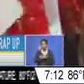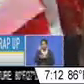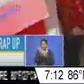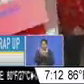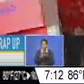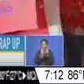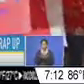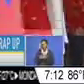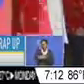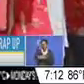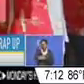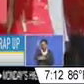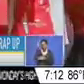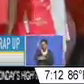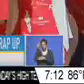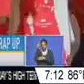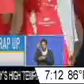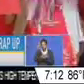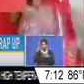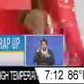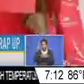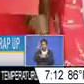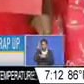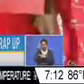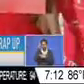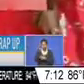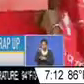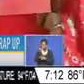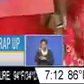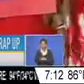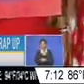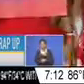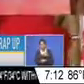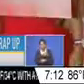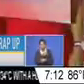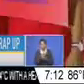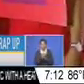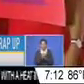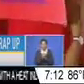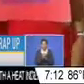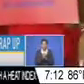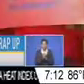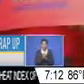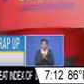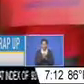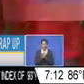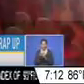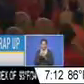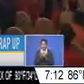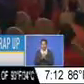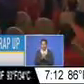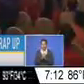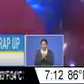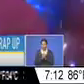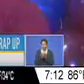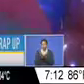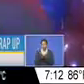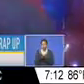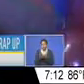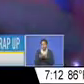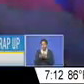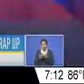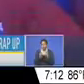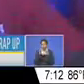and TYA envisions for the Bahamas and its youth. So instead of hammering the nail right away, we wanted to put